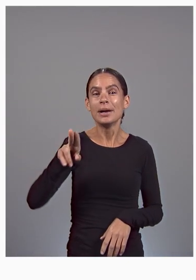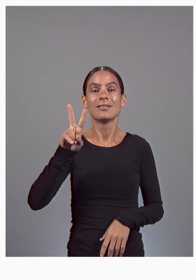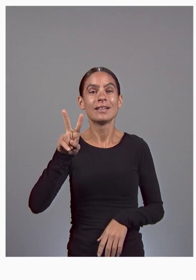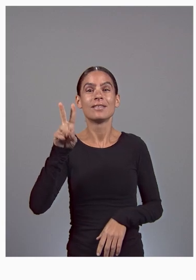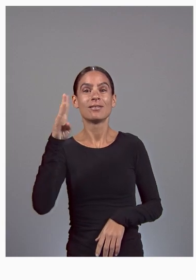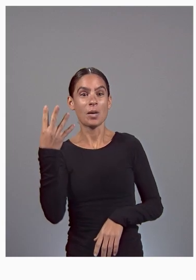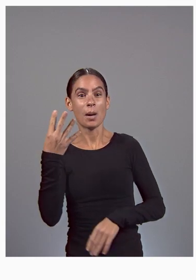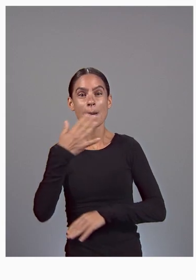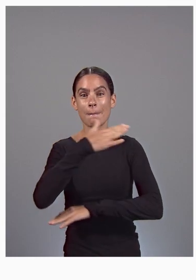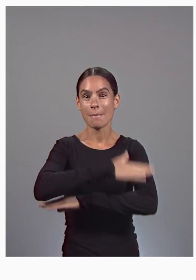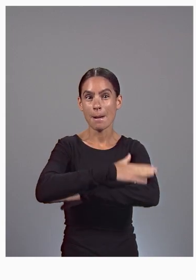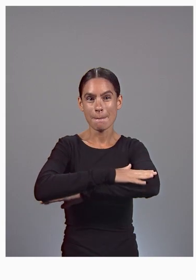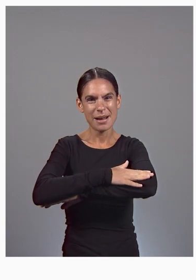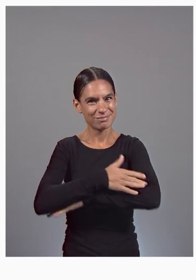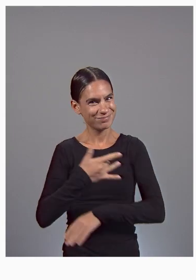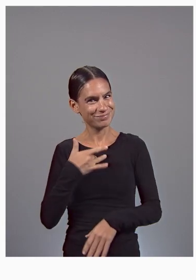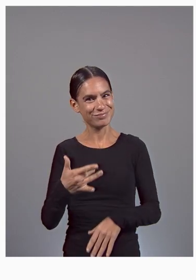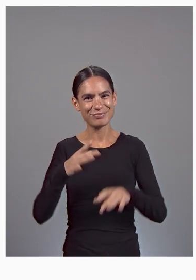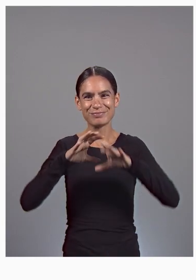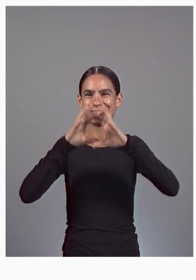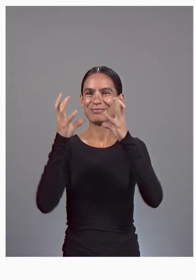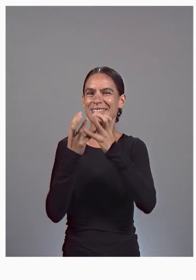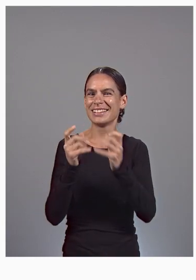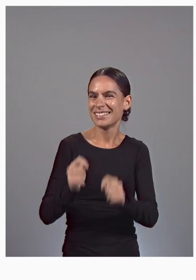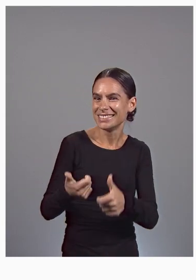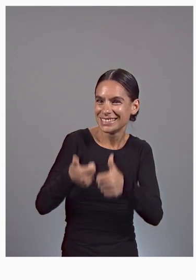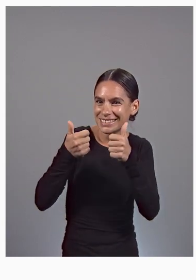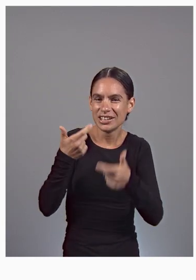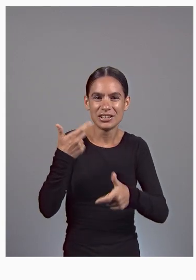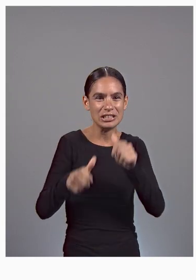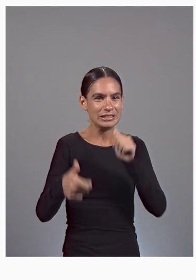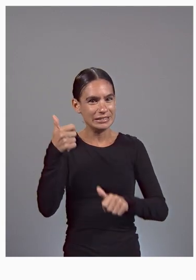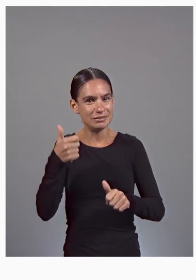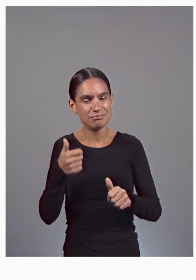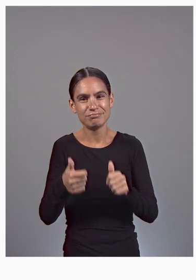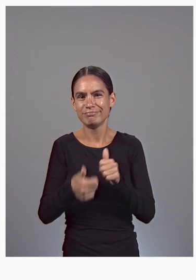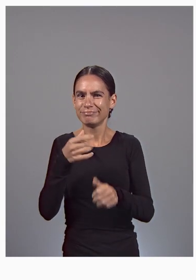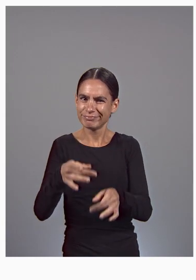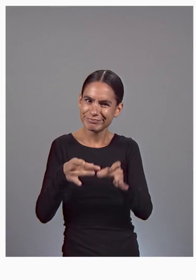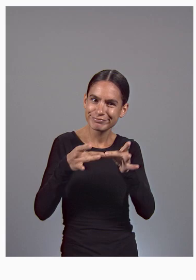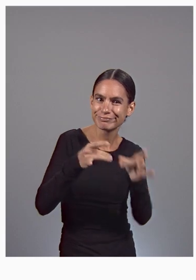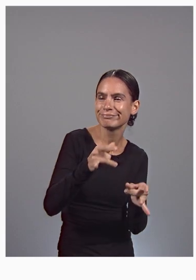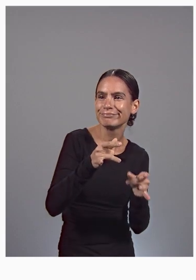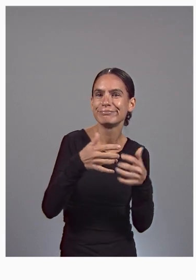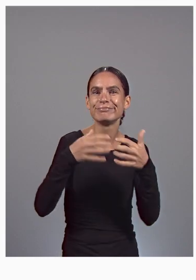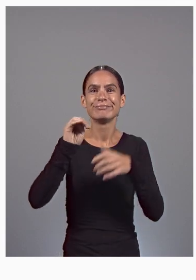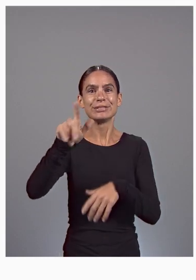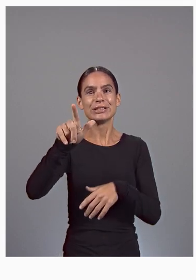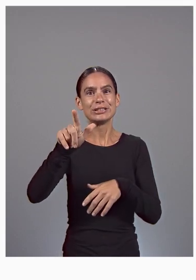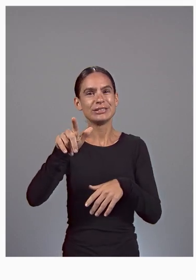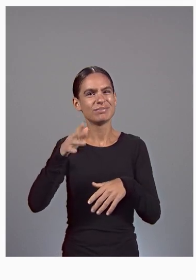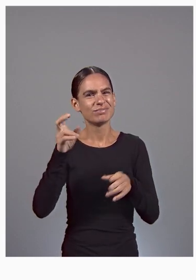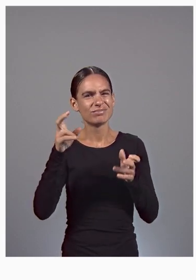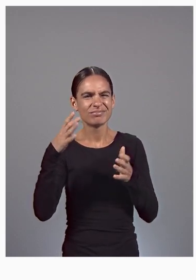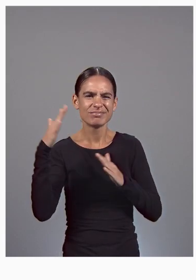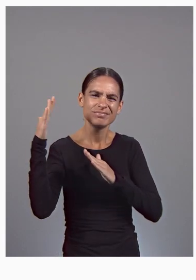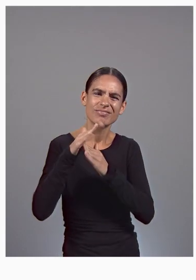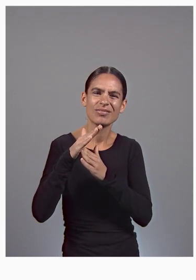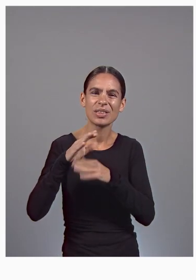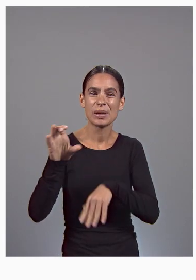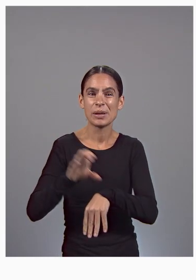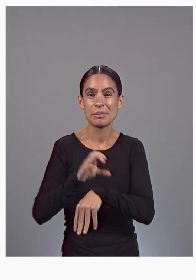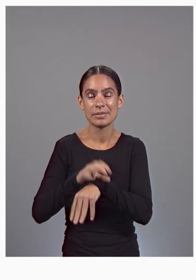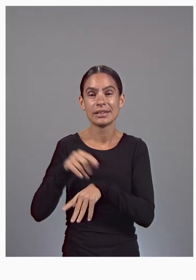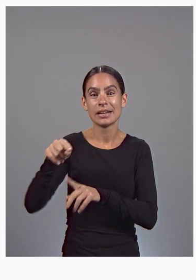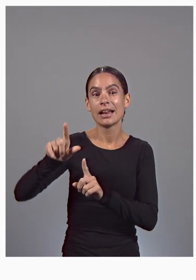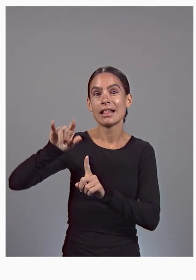the world's fastest, largest, and most efficient machine learning supercomputer. This liquid-cooled board is a beast in both power and performance